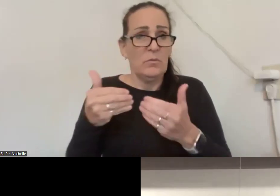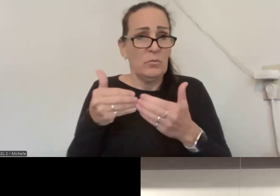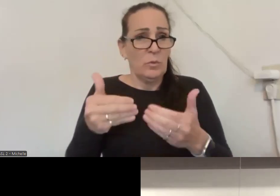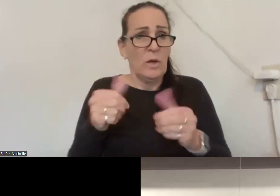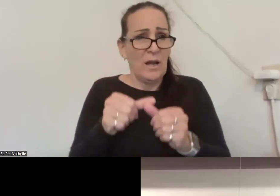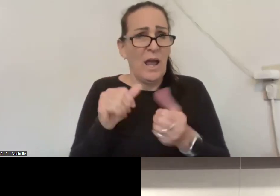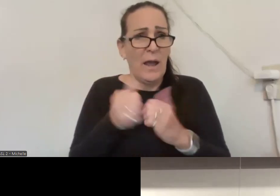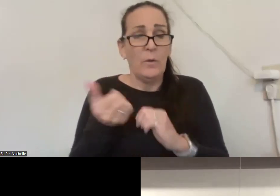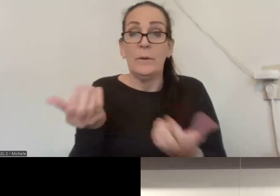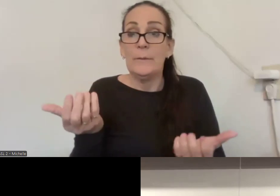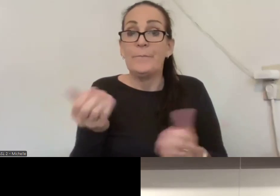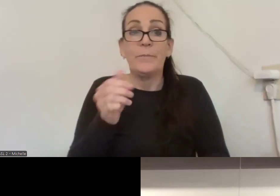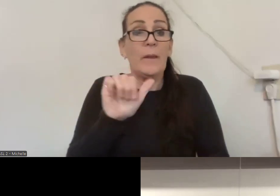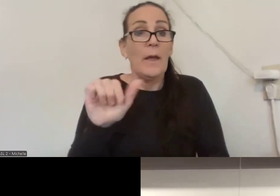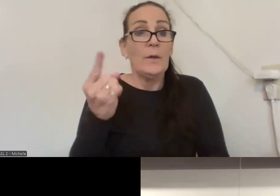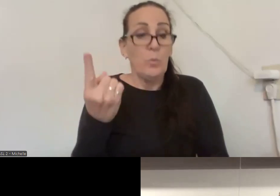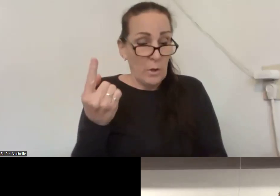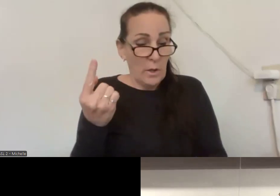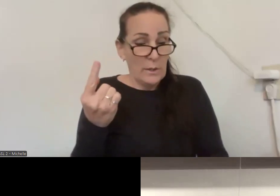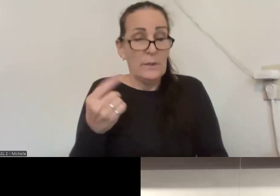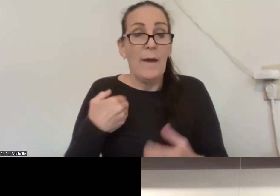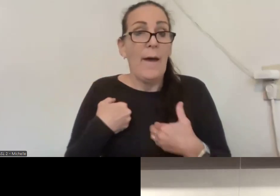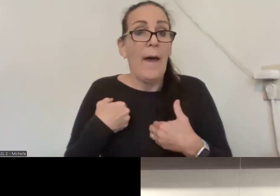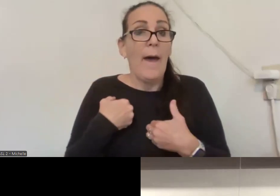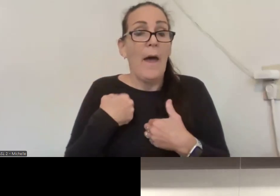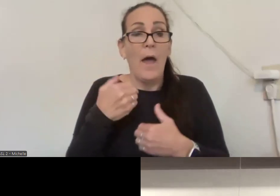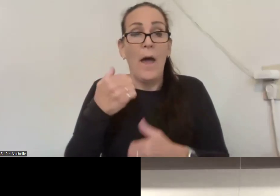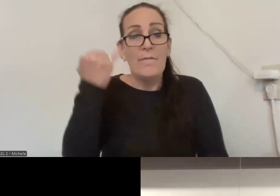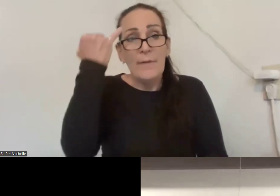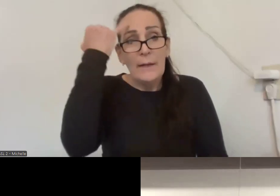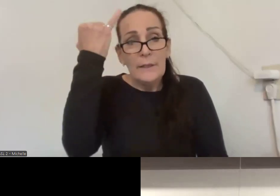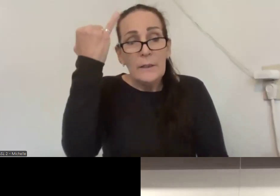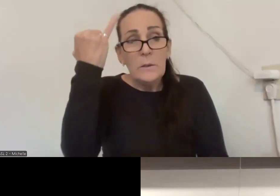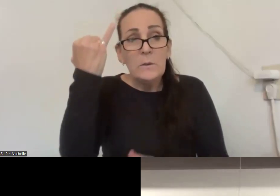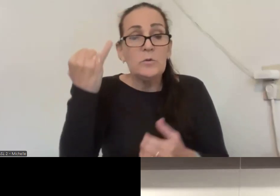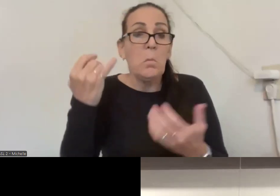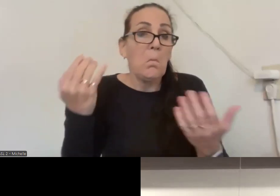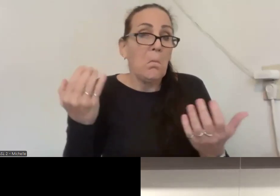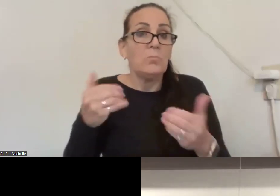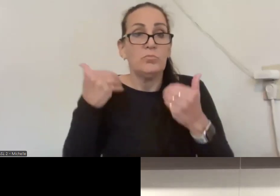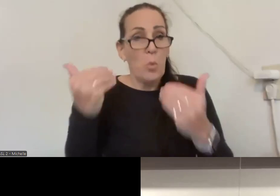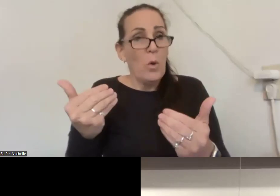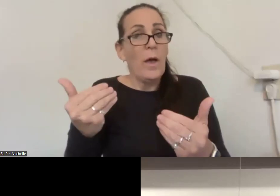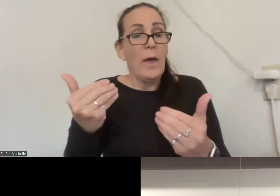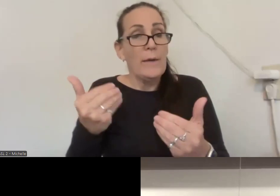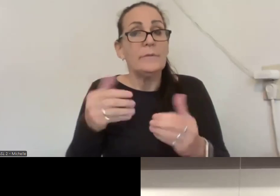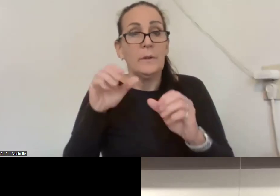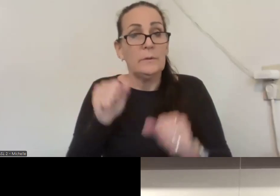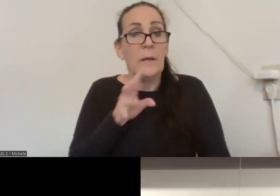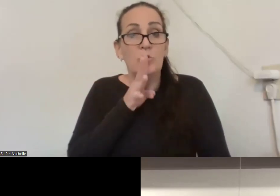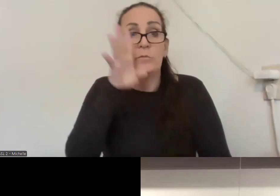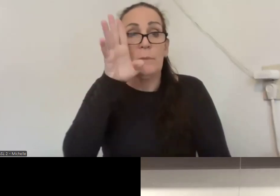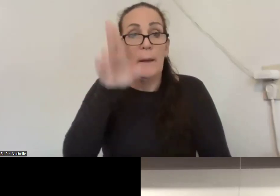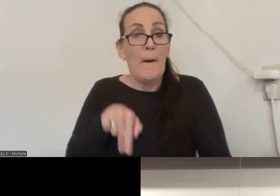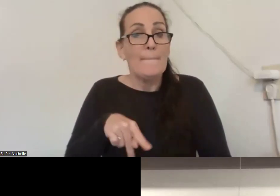So if anybody else has any recommendations that they would like to elevate, now's the time to kind of speak up. And I think I